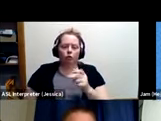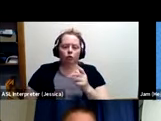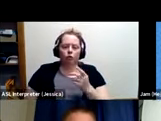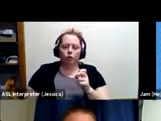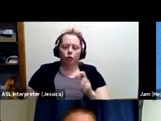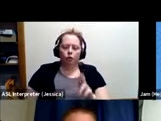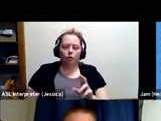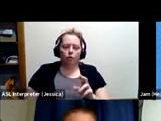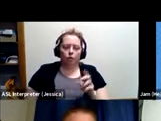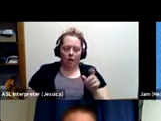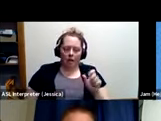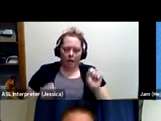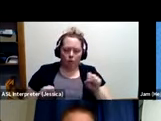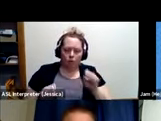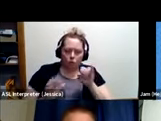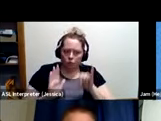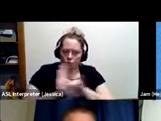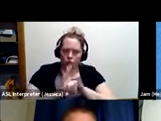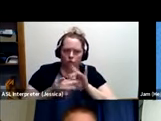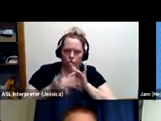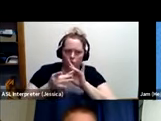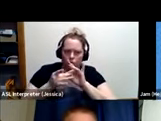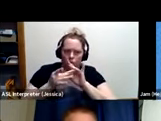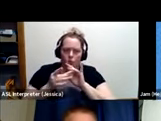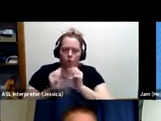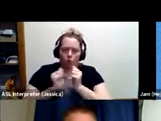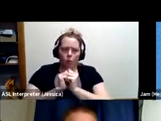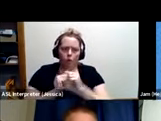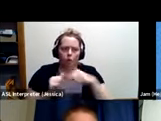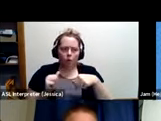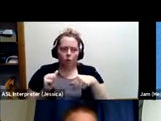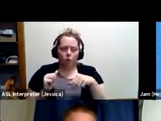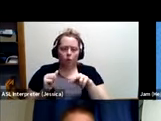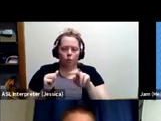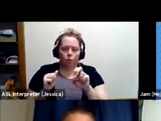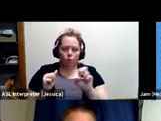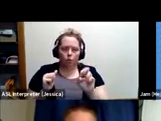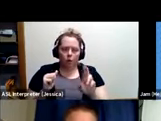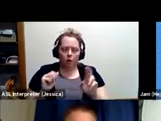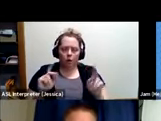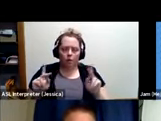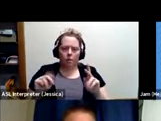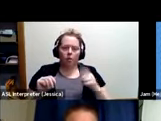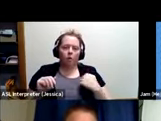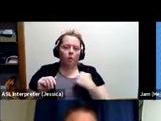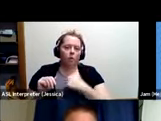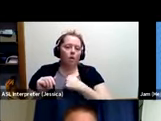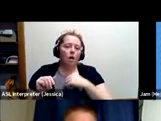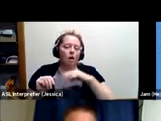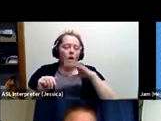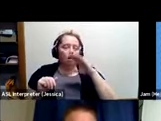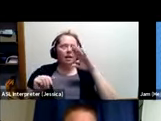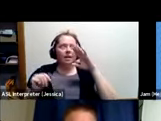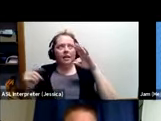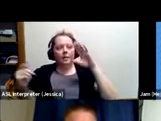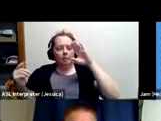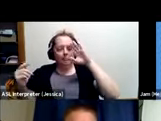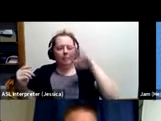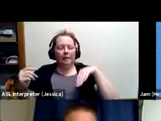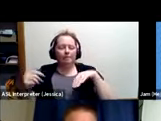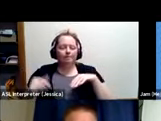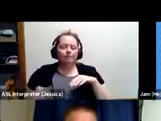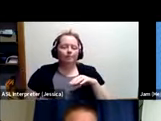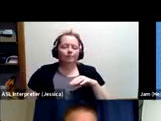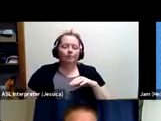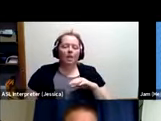other queer people? And, we understand that, that can, your identity is not always